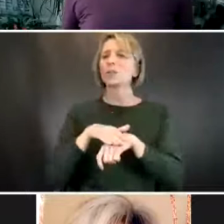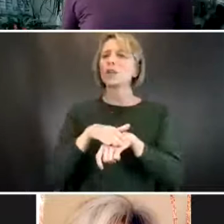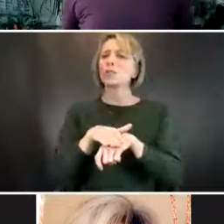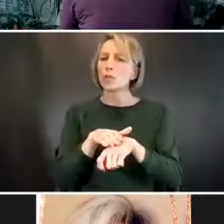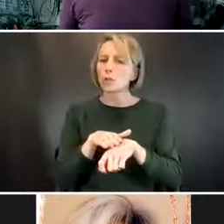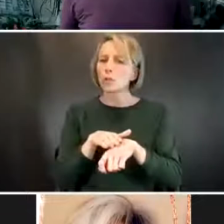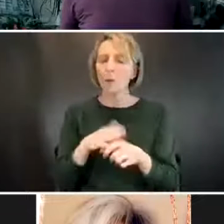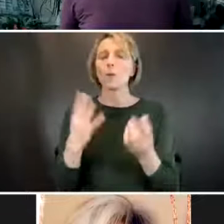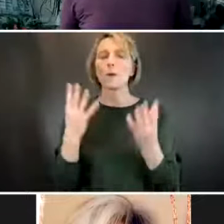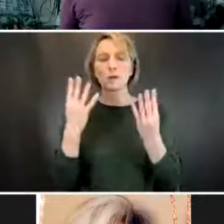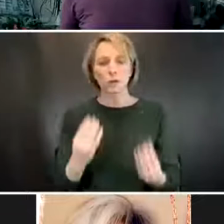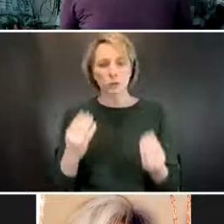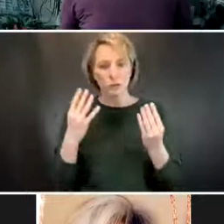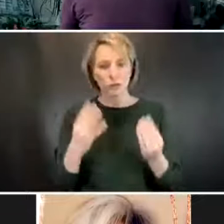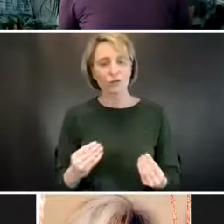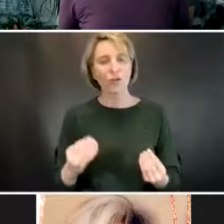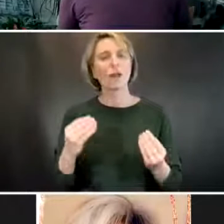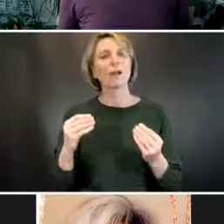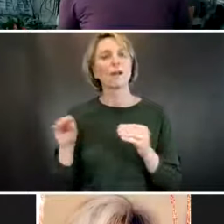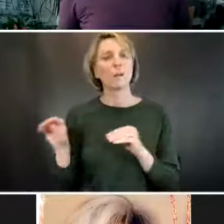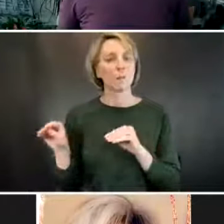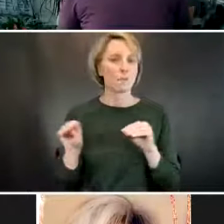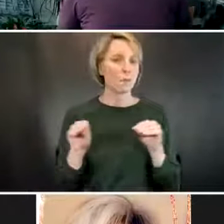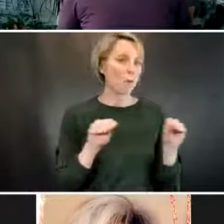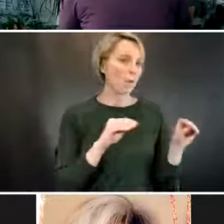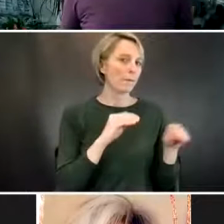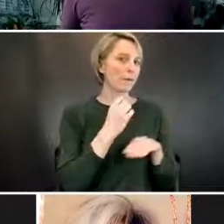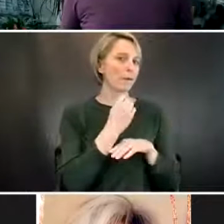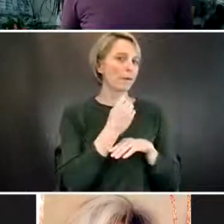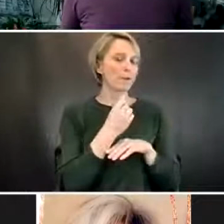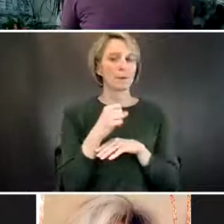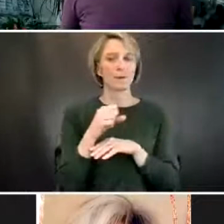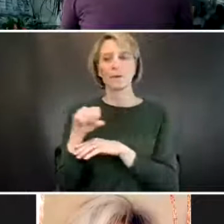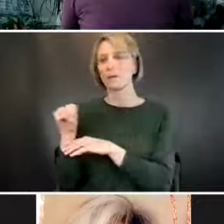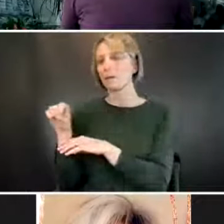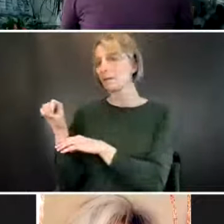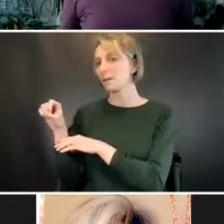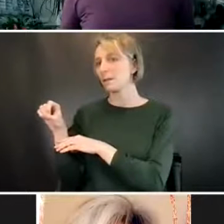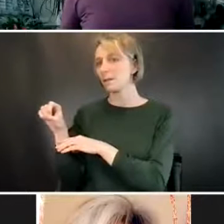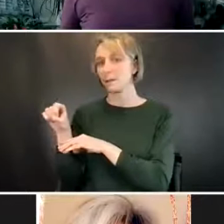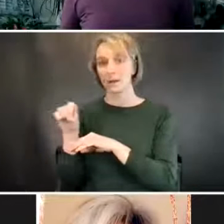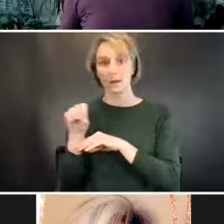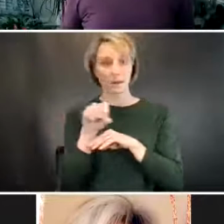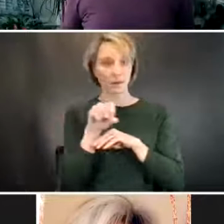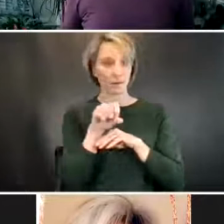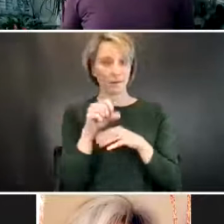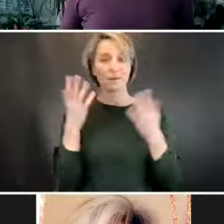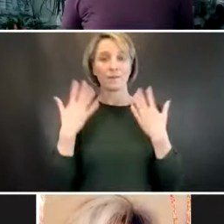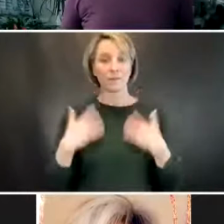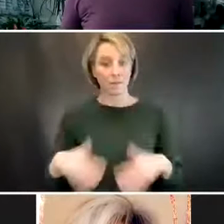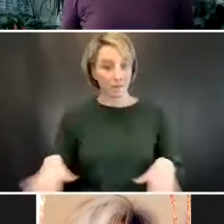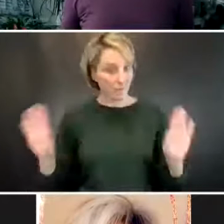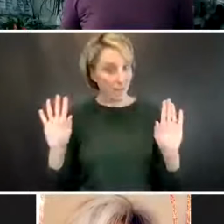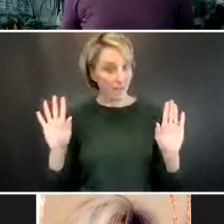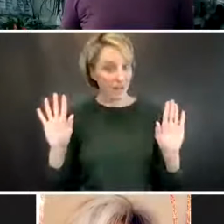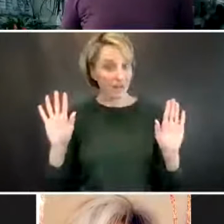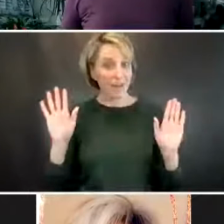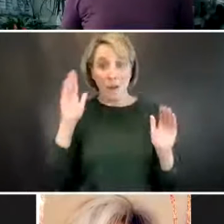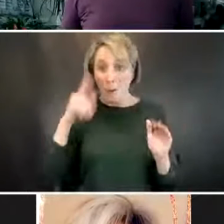slowly and patiently coming back to the center. Whew, I hope that gave you some relief right